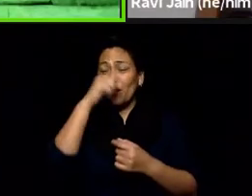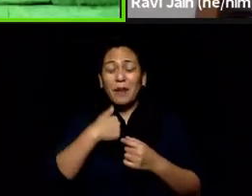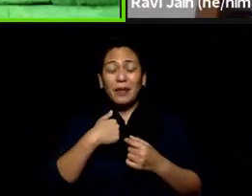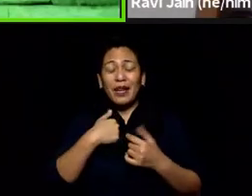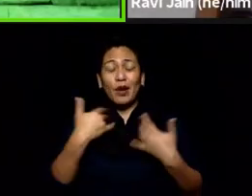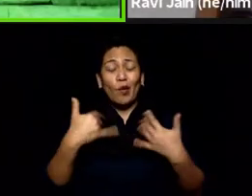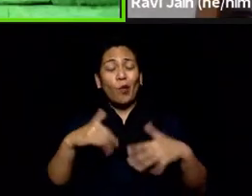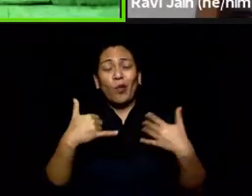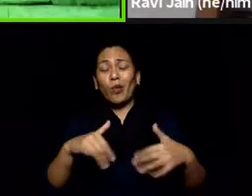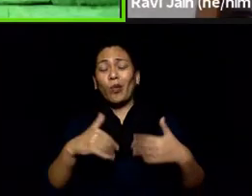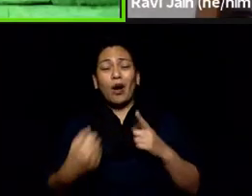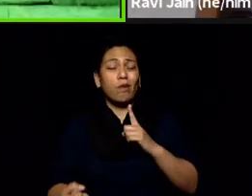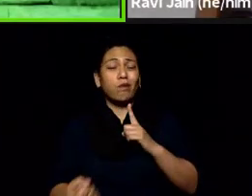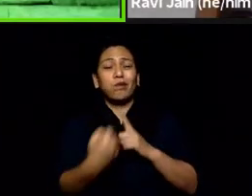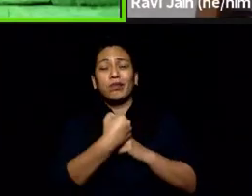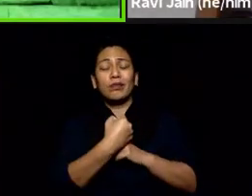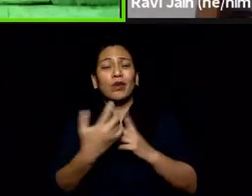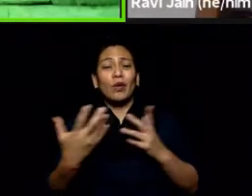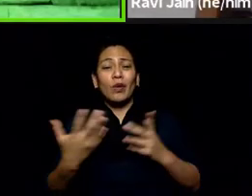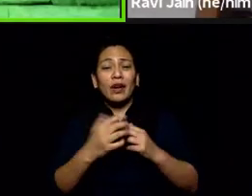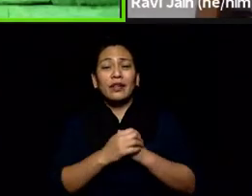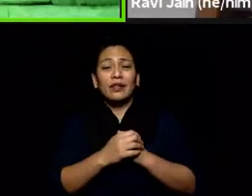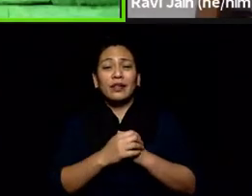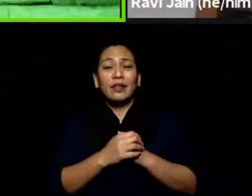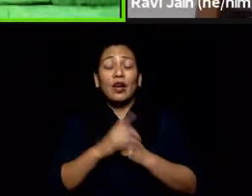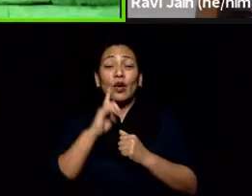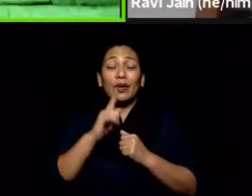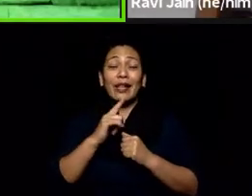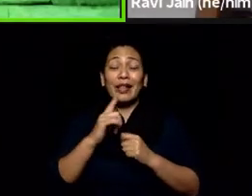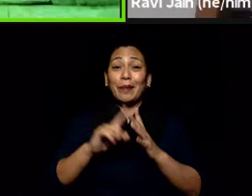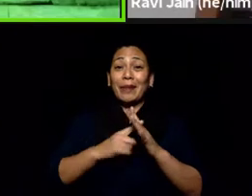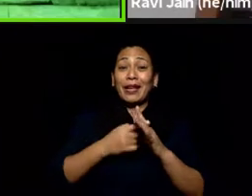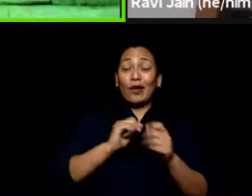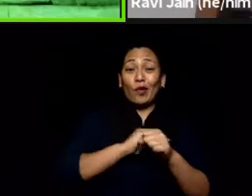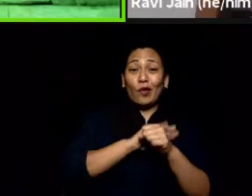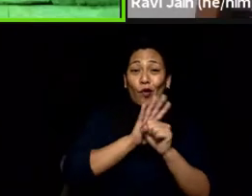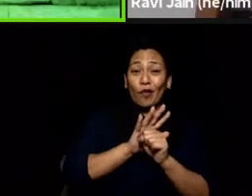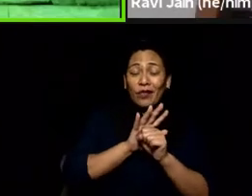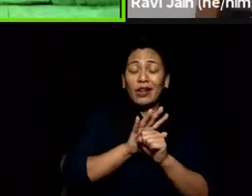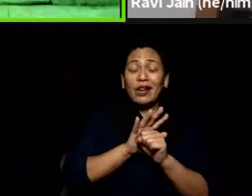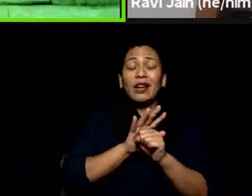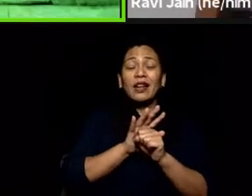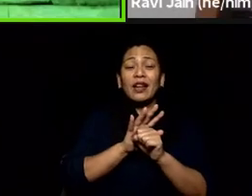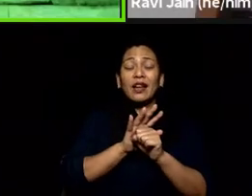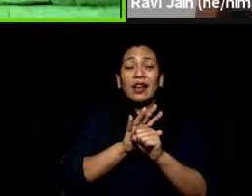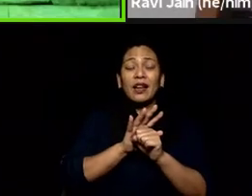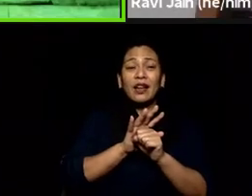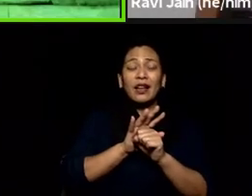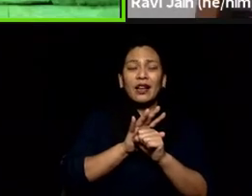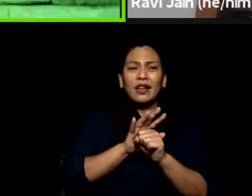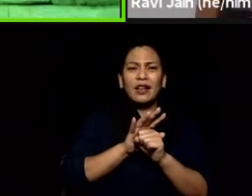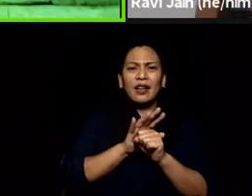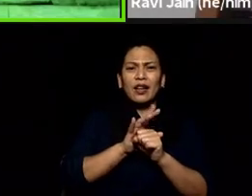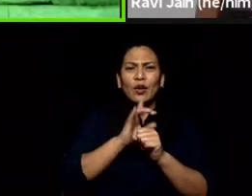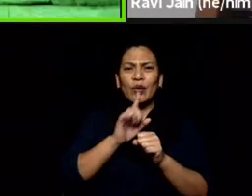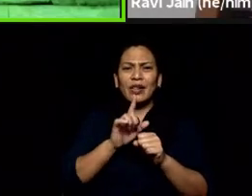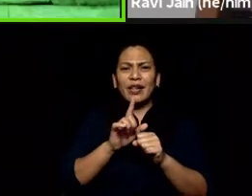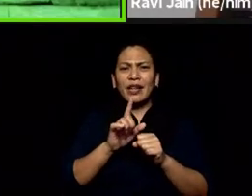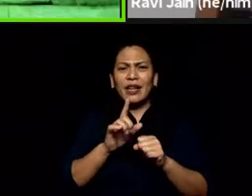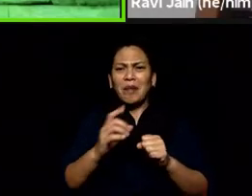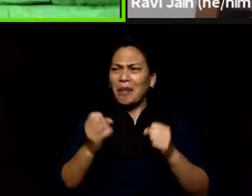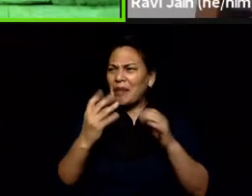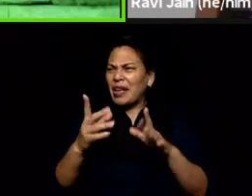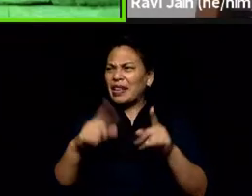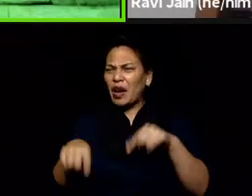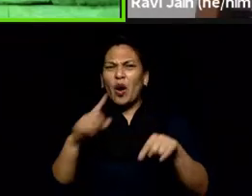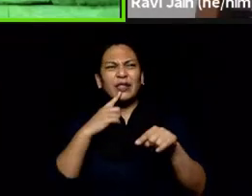mind-blowing about at least the first 3 weeks of COVID was that suddenly, you know, all the jokes and op-eds were like, hey, everyone's